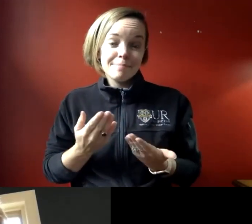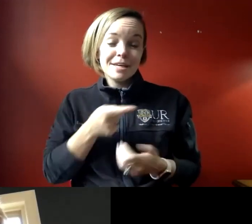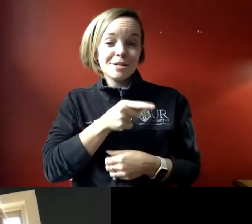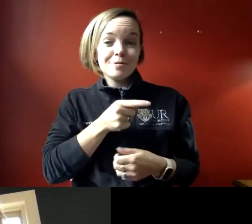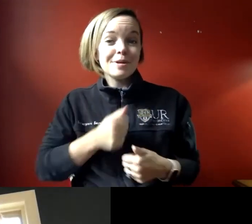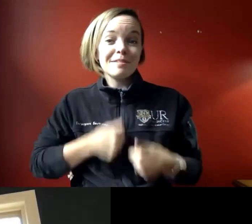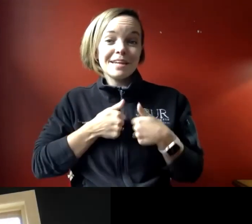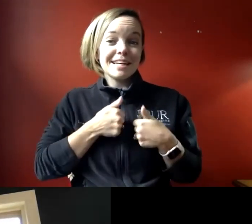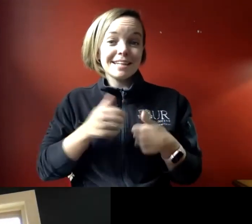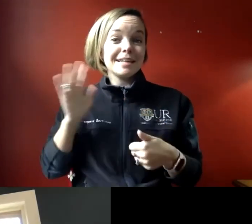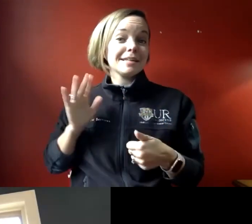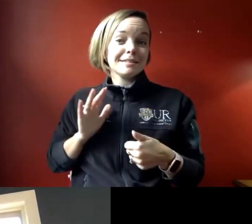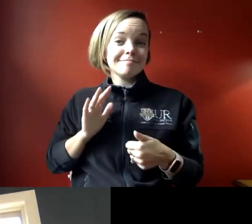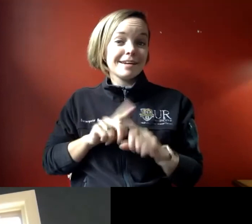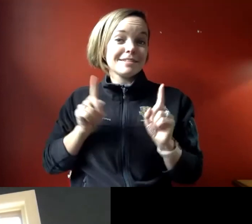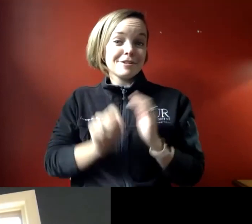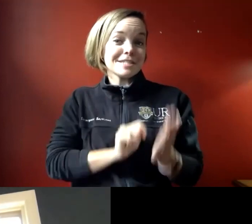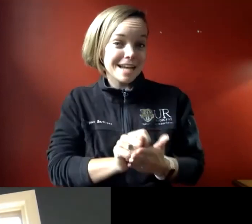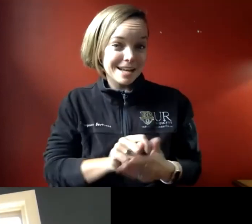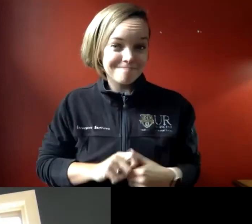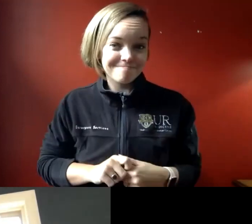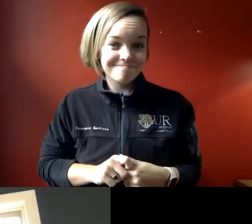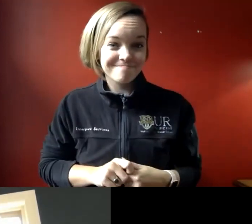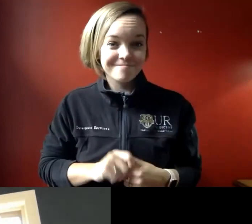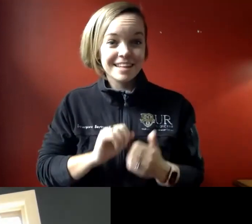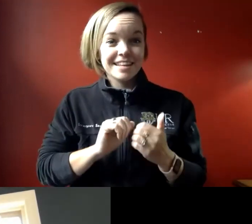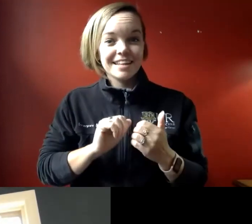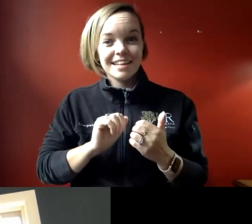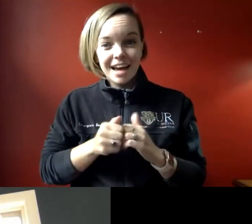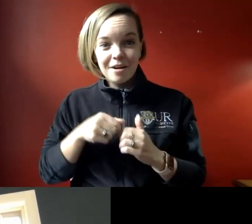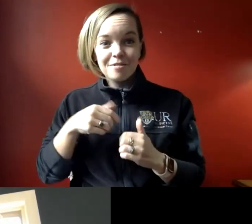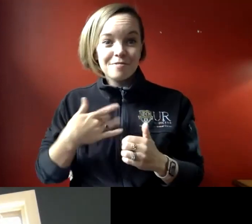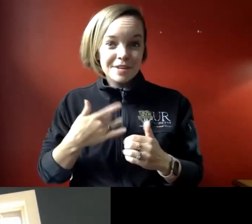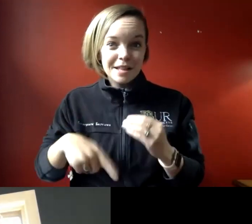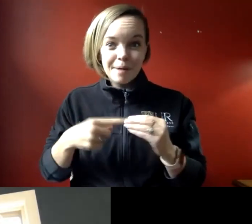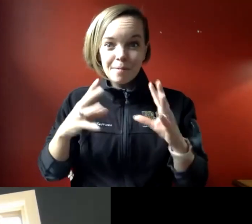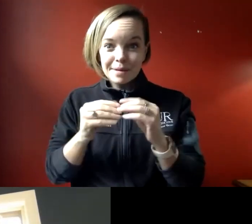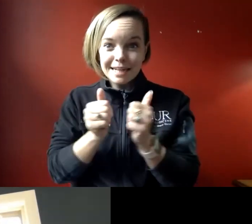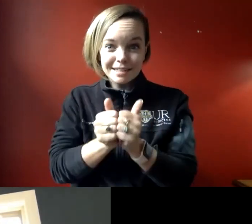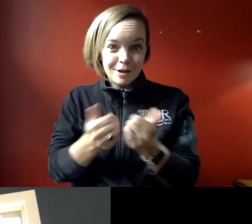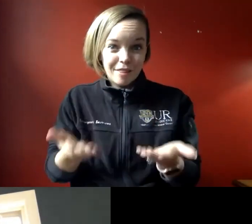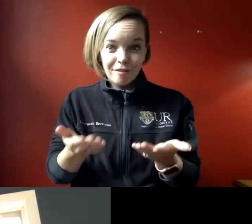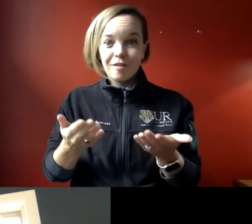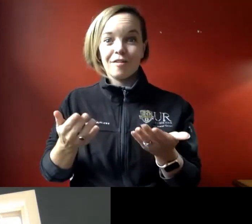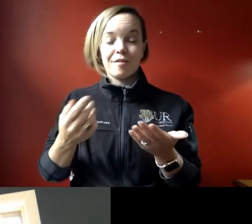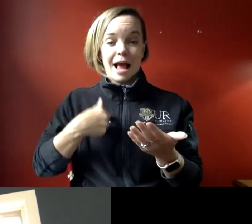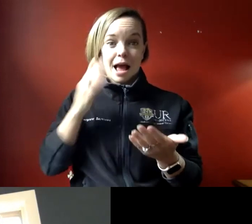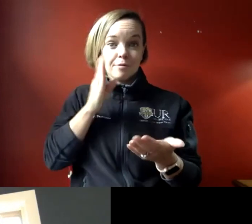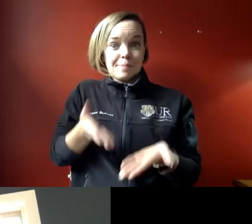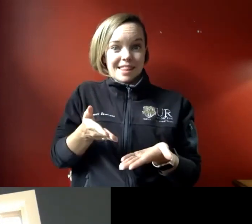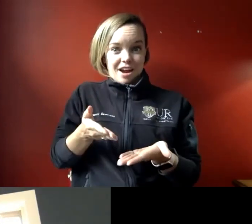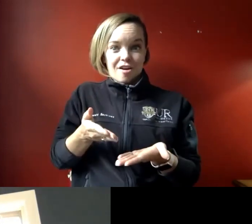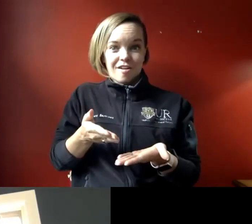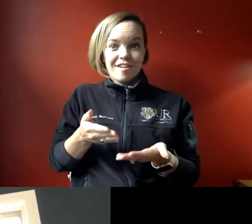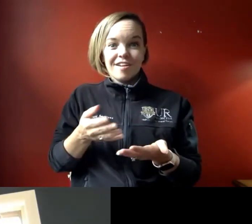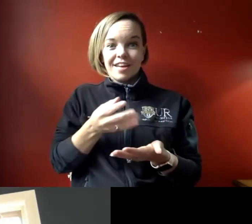times right now. And how do you feel about meeting with the person? I can be there, someone else can be there, and just apologizing, and